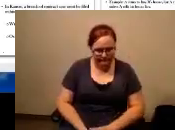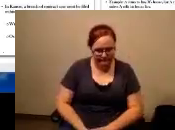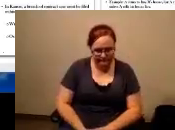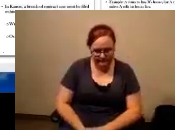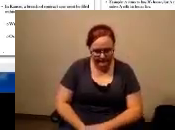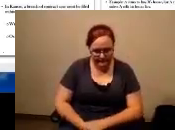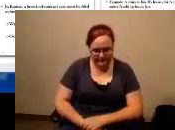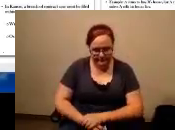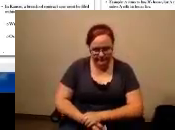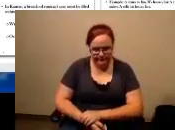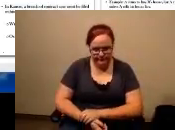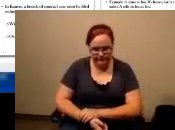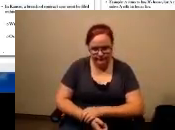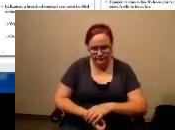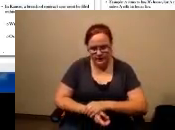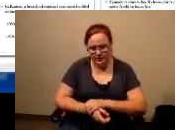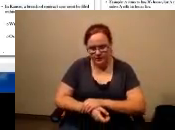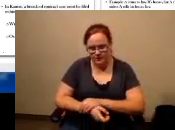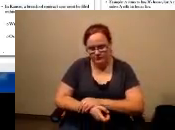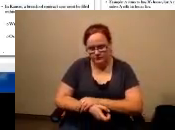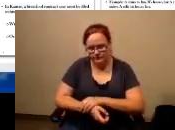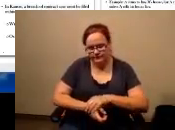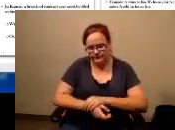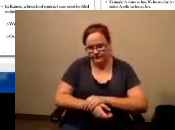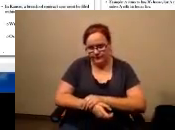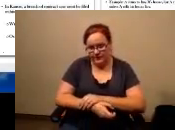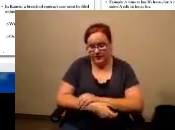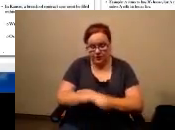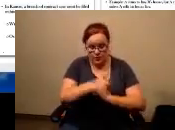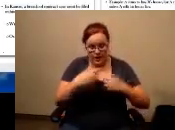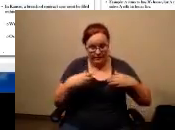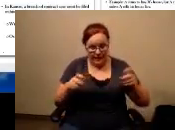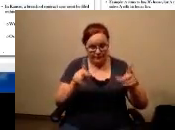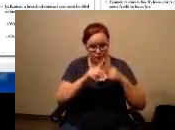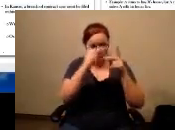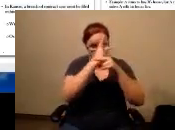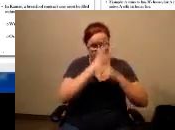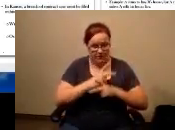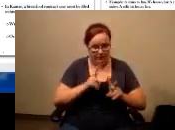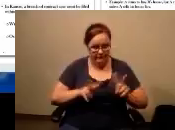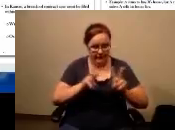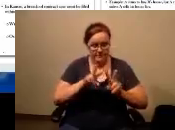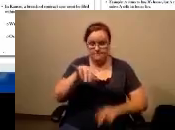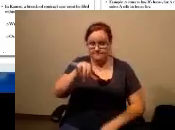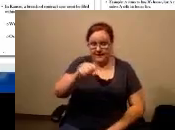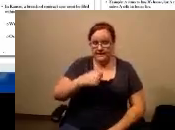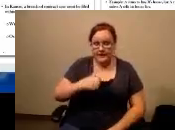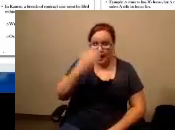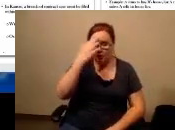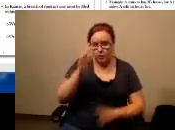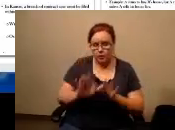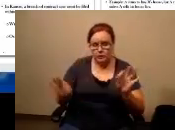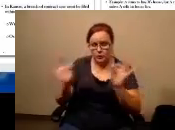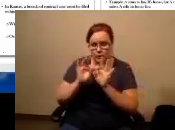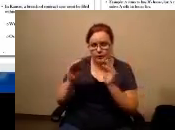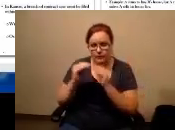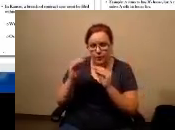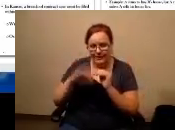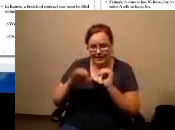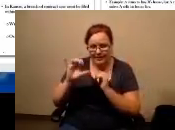sculpture was, and to find out its value. Yes, I knew it was worth quite a bit,